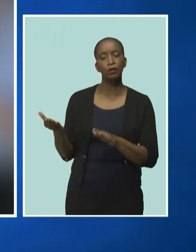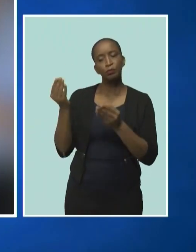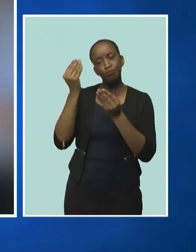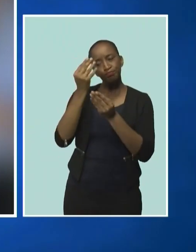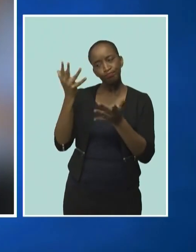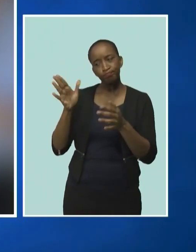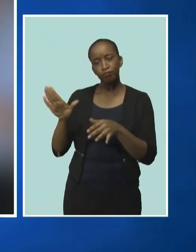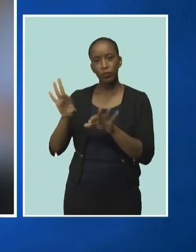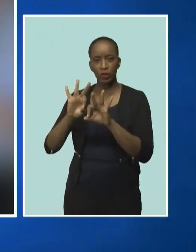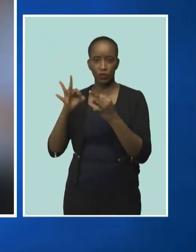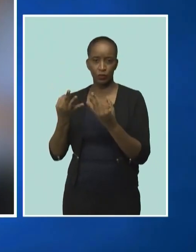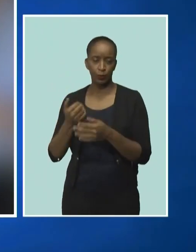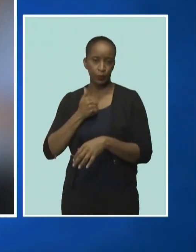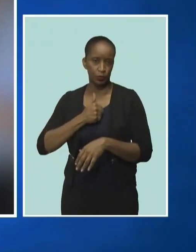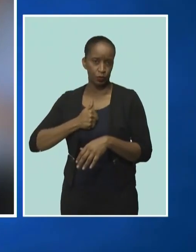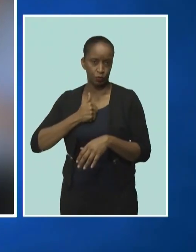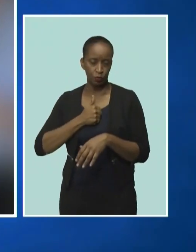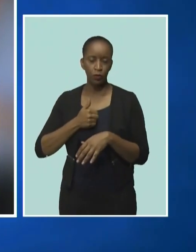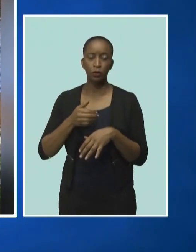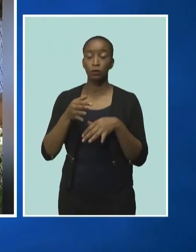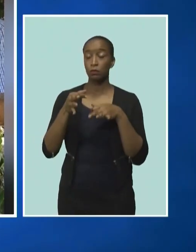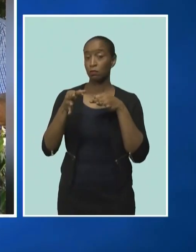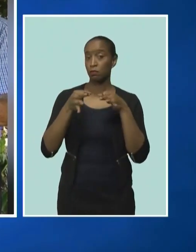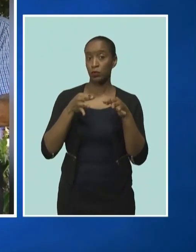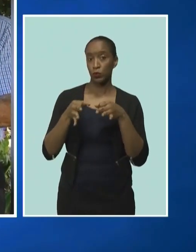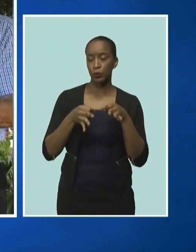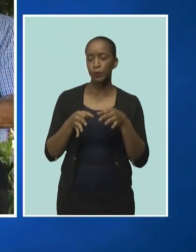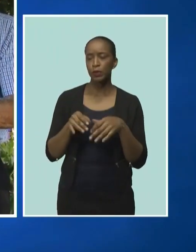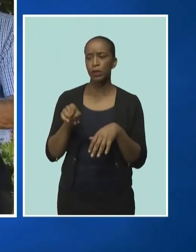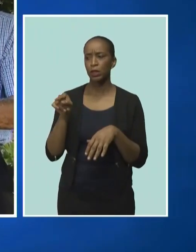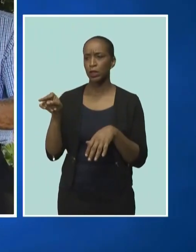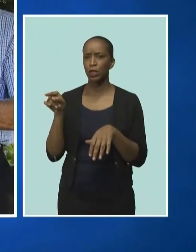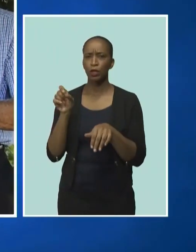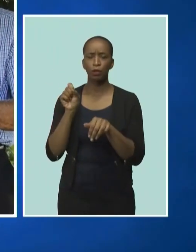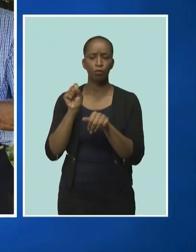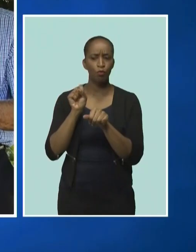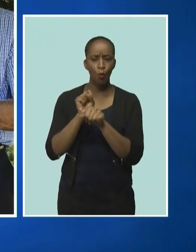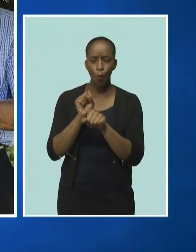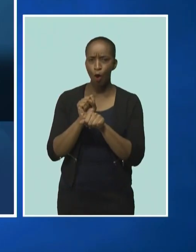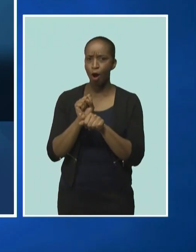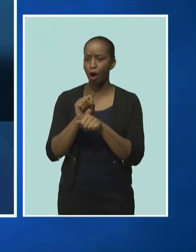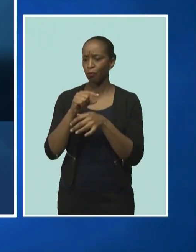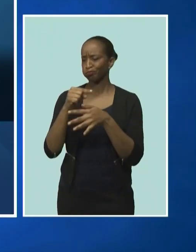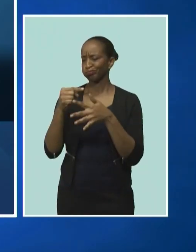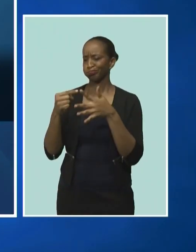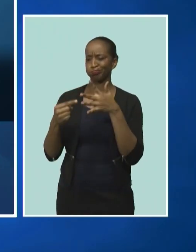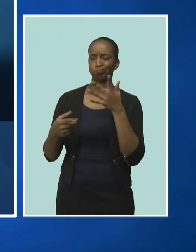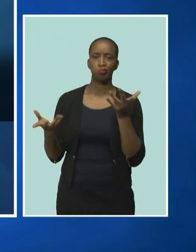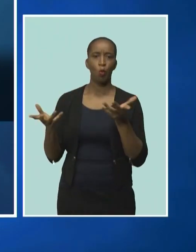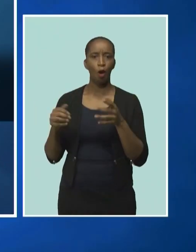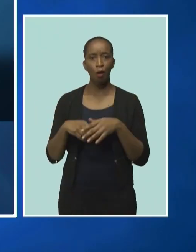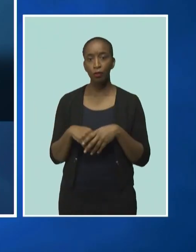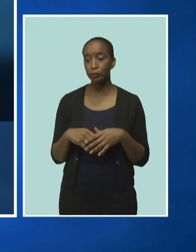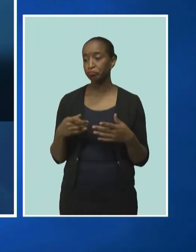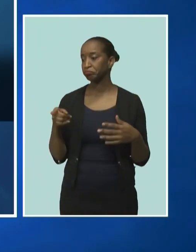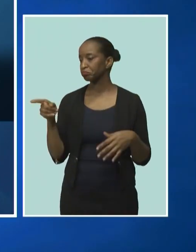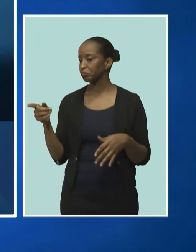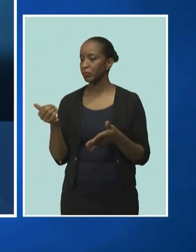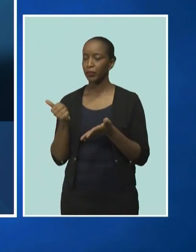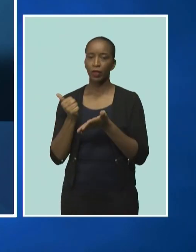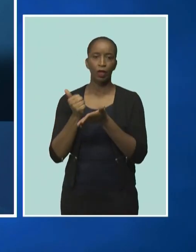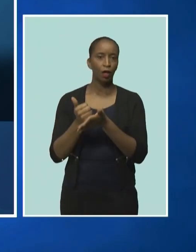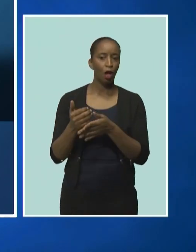condolences and identified a number of areas where his work is seen today. Whether it was roads,